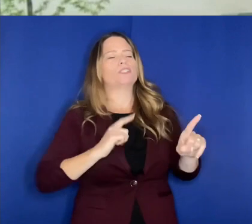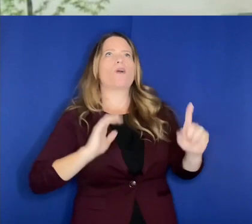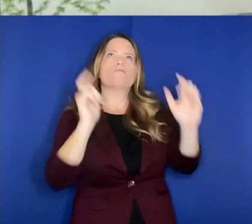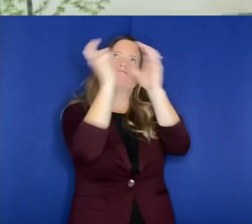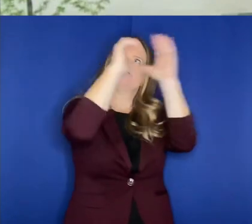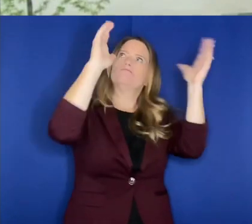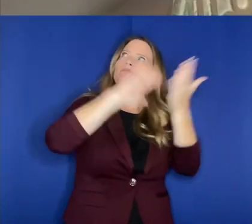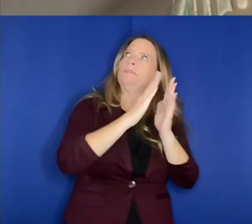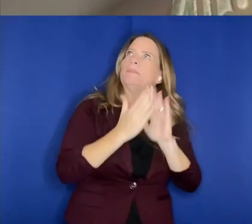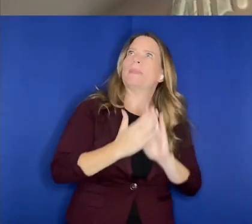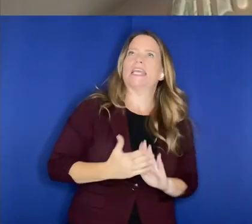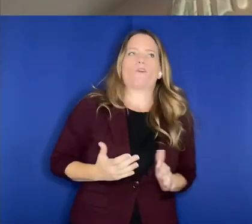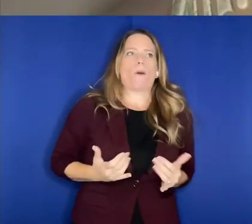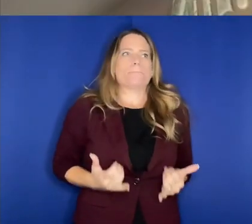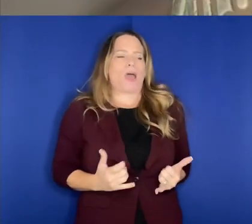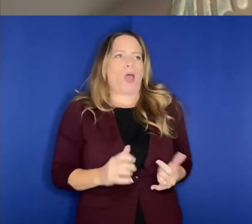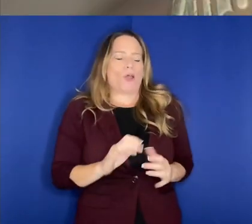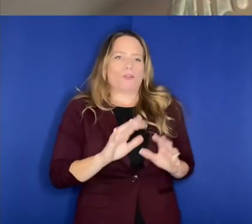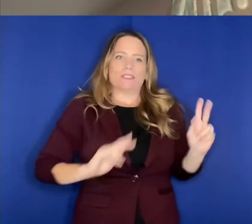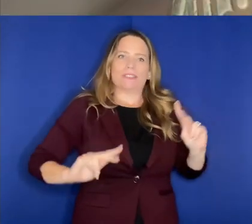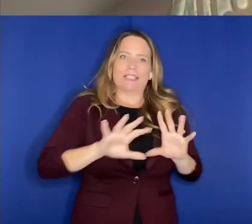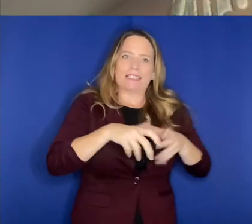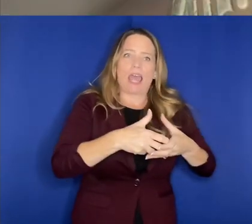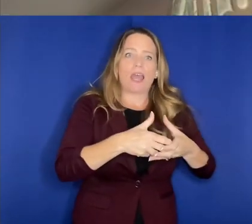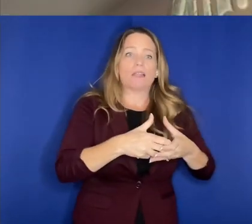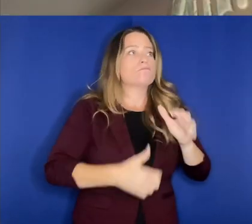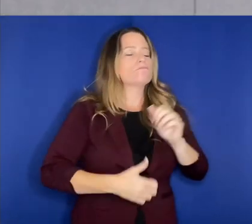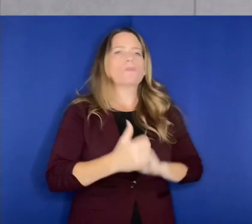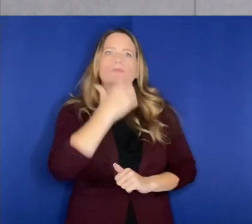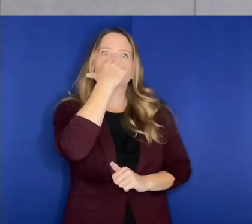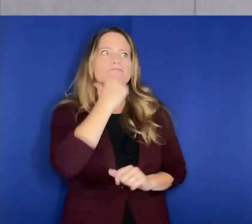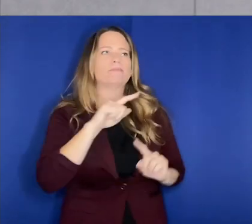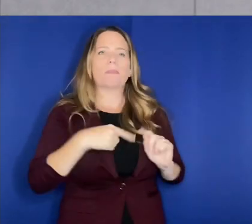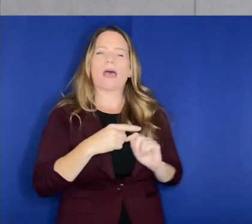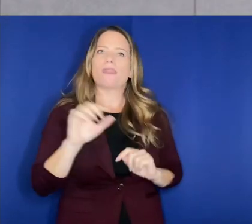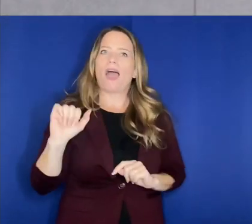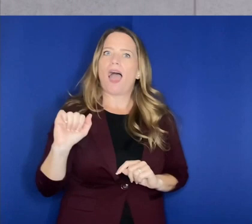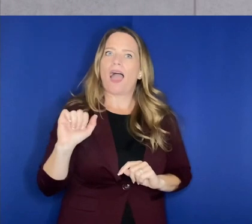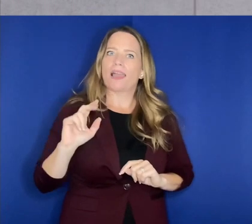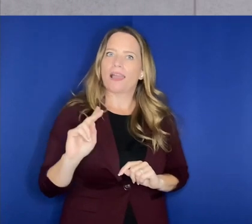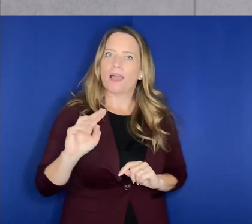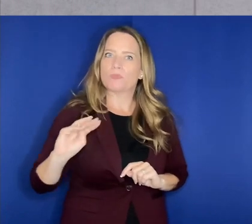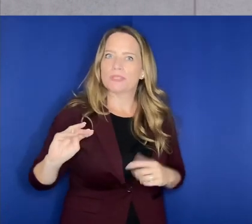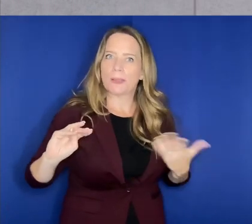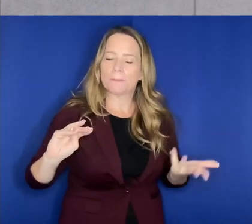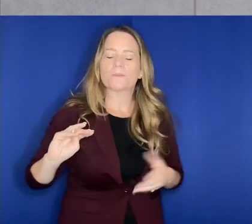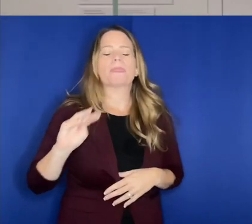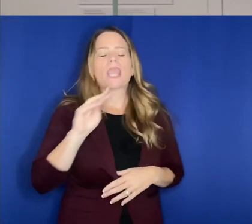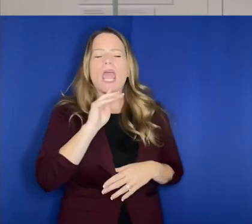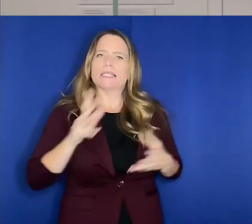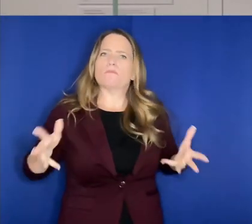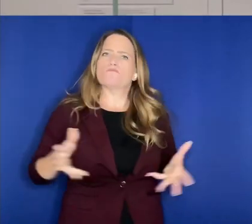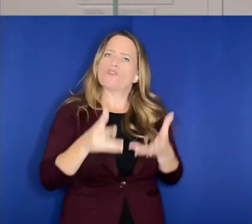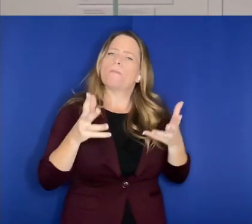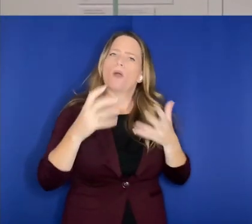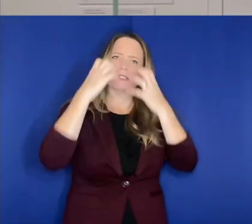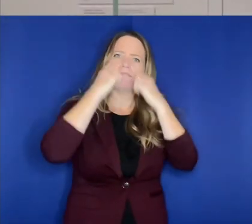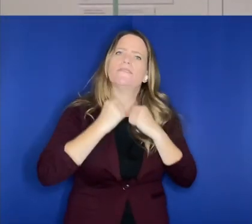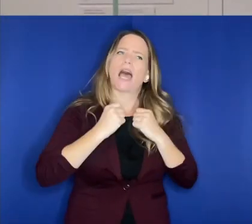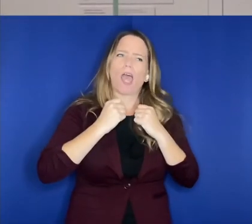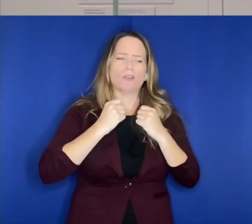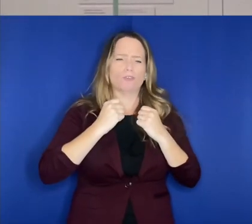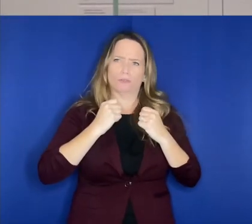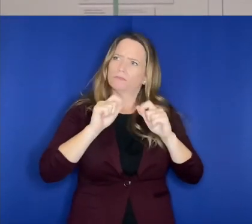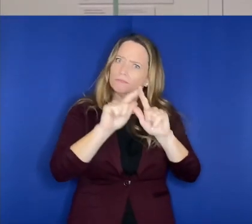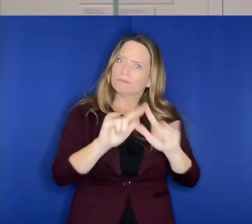inclusive, and peaceful society. One of the things that I most appreciate about the Aga Khan Museum is that it promotes